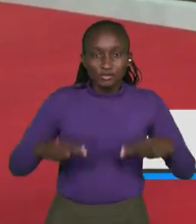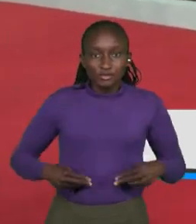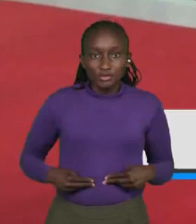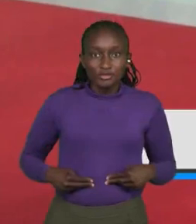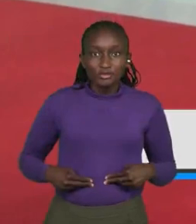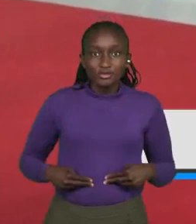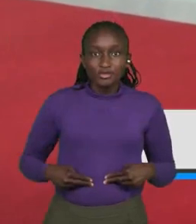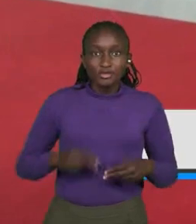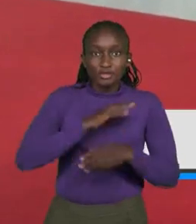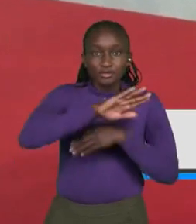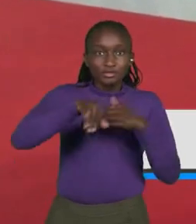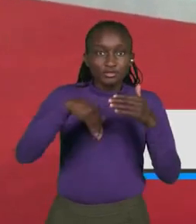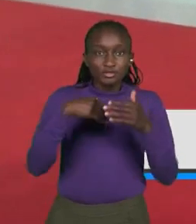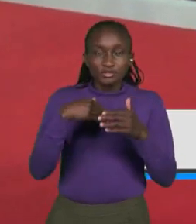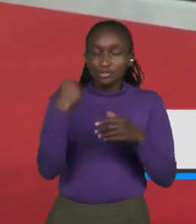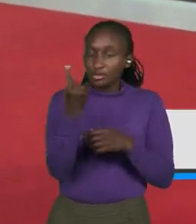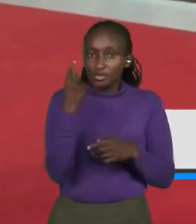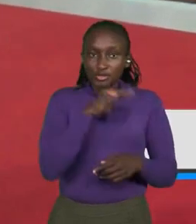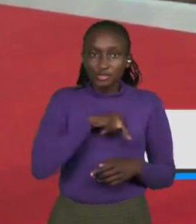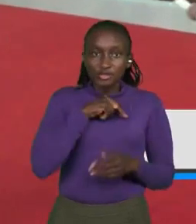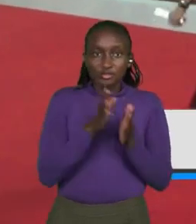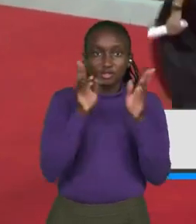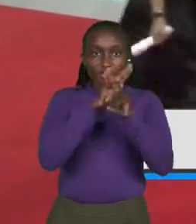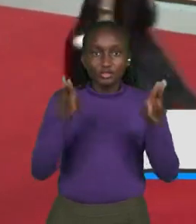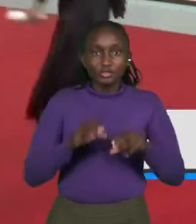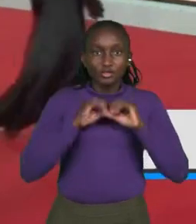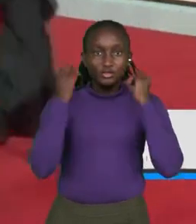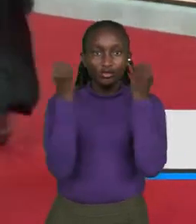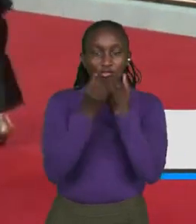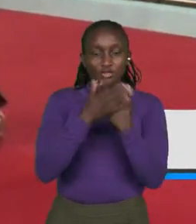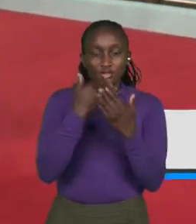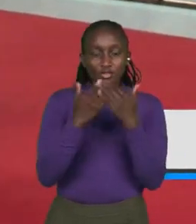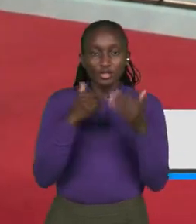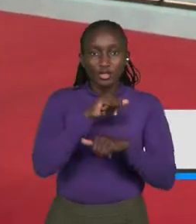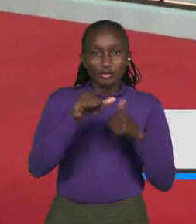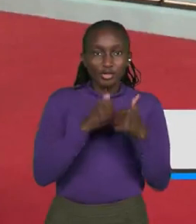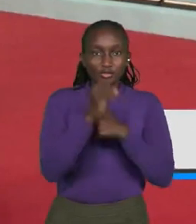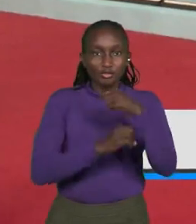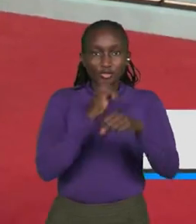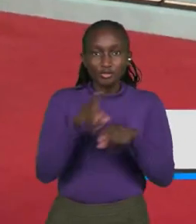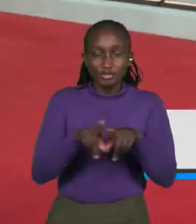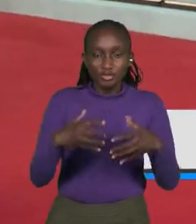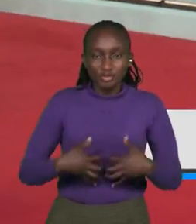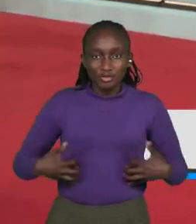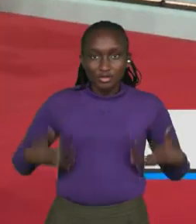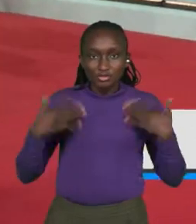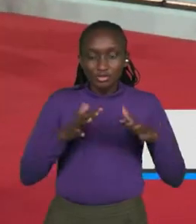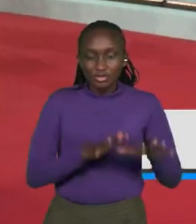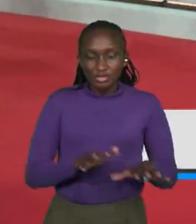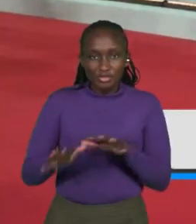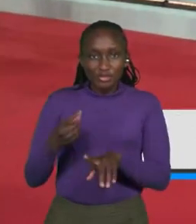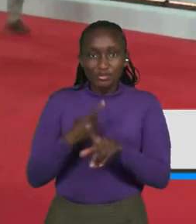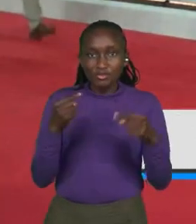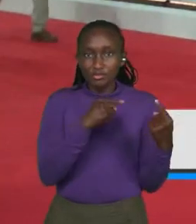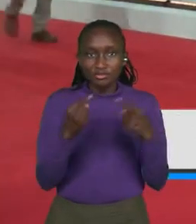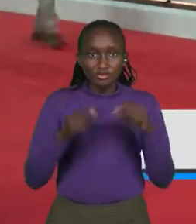So it's for only natural that international organizations that care about these things, such as refugees or people suffering from war,